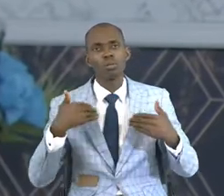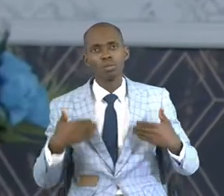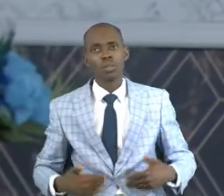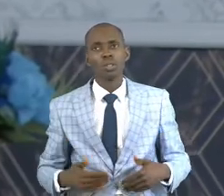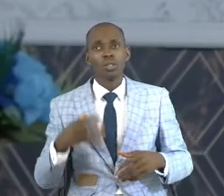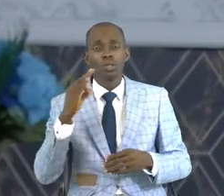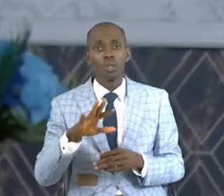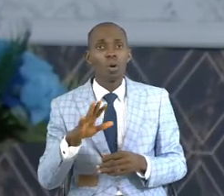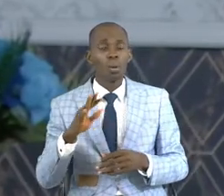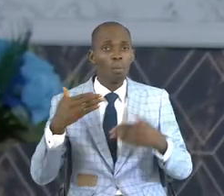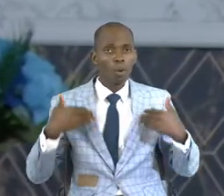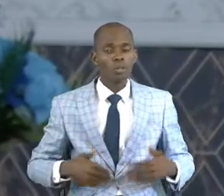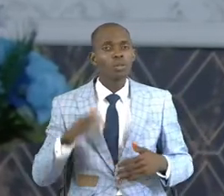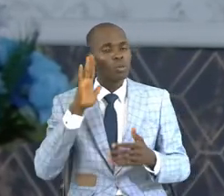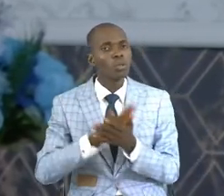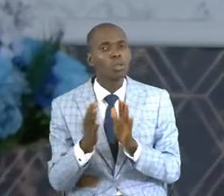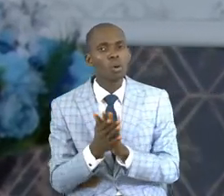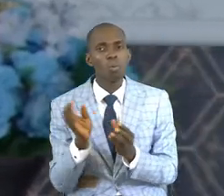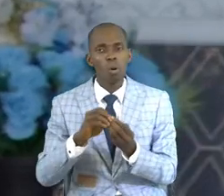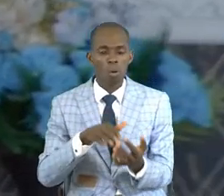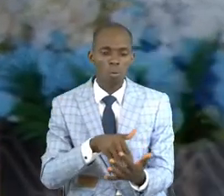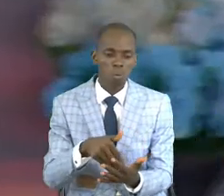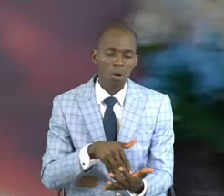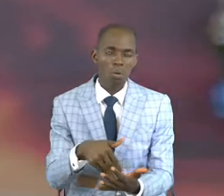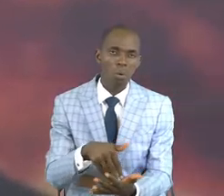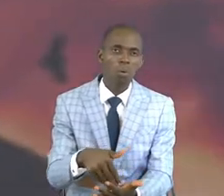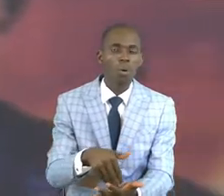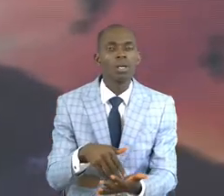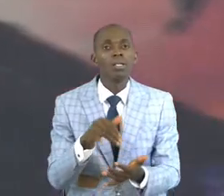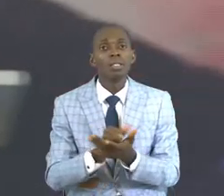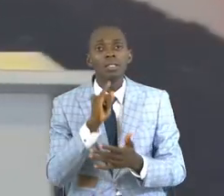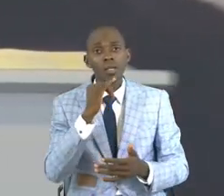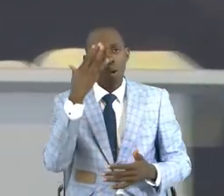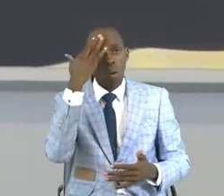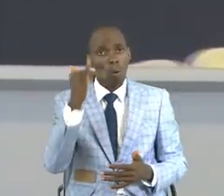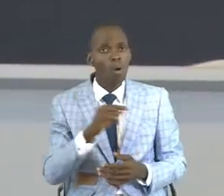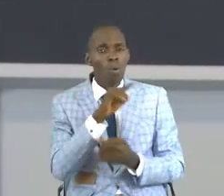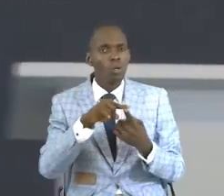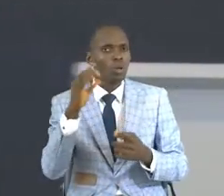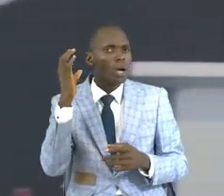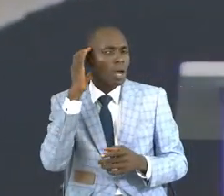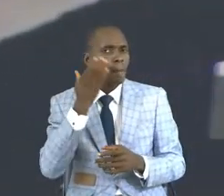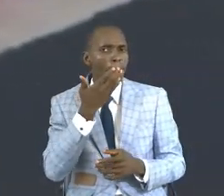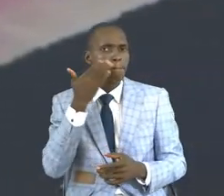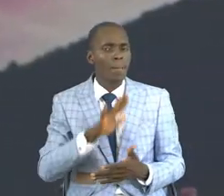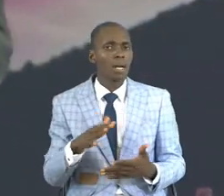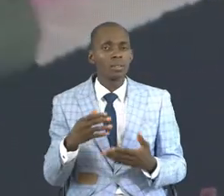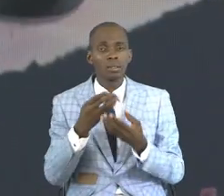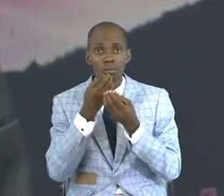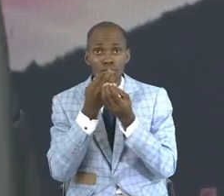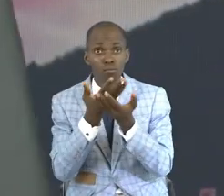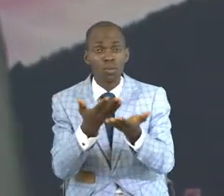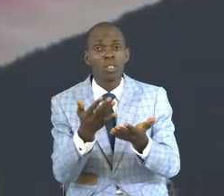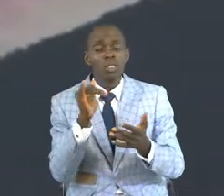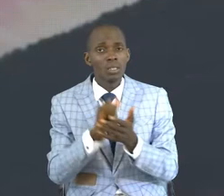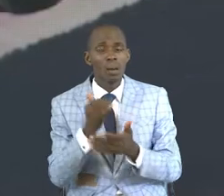weakened and weakened and weakened. That's the reason why when you hear any bad news, the bad news gets to your mind